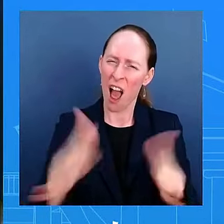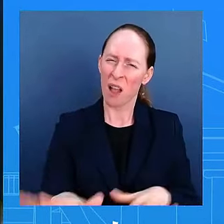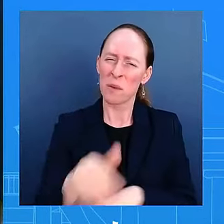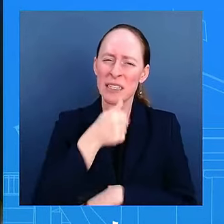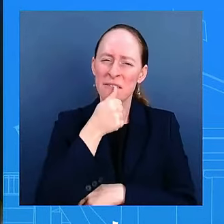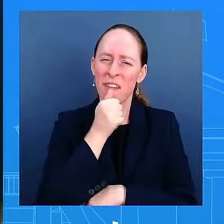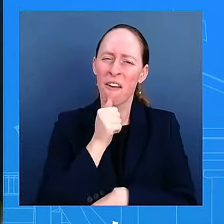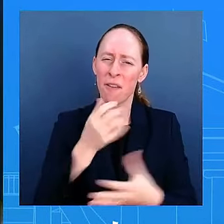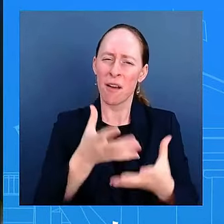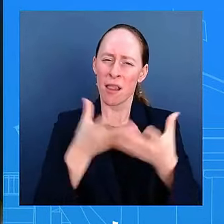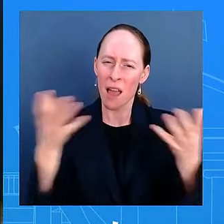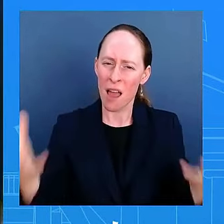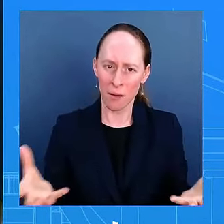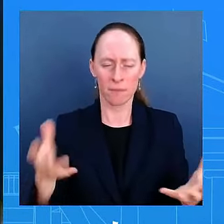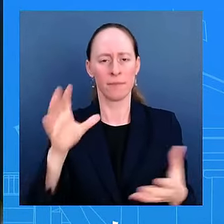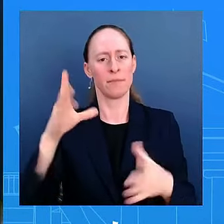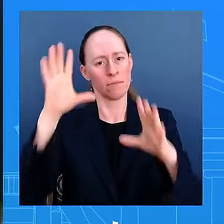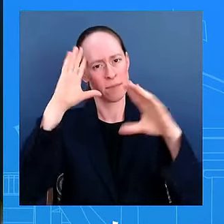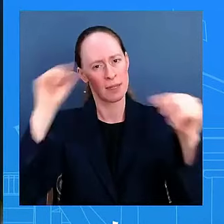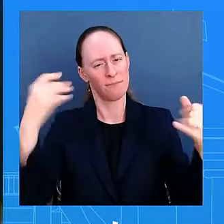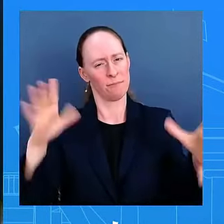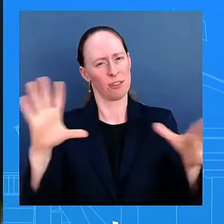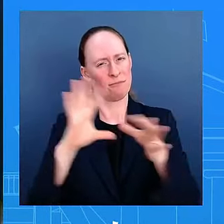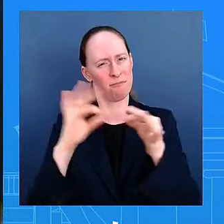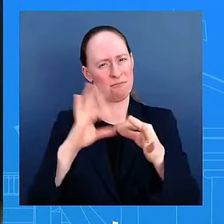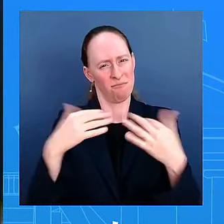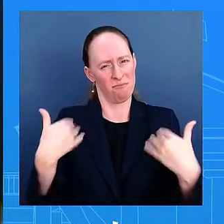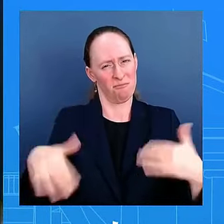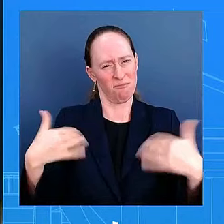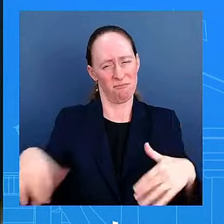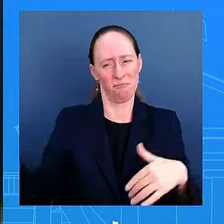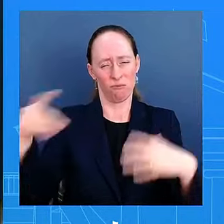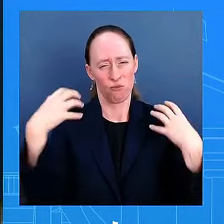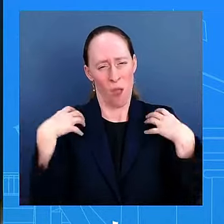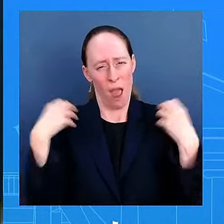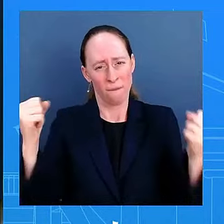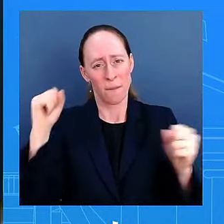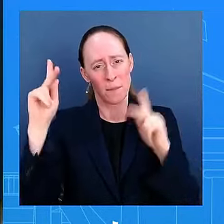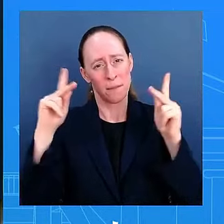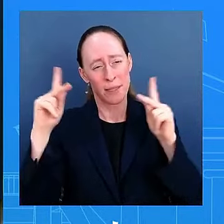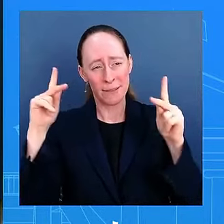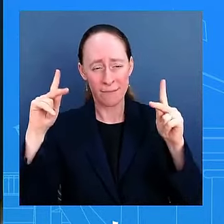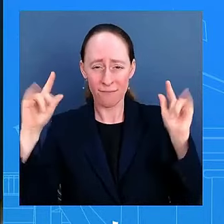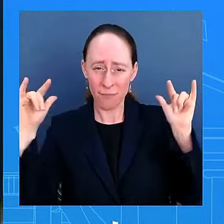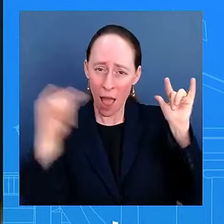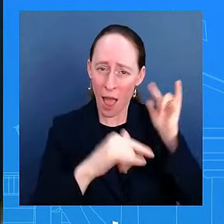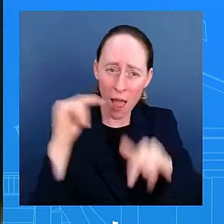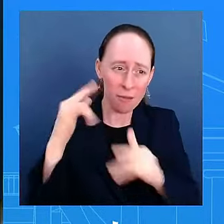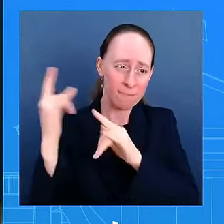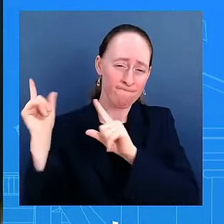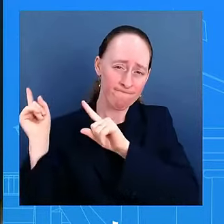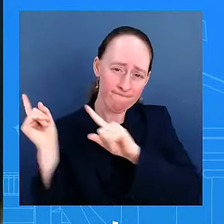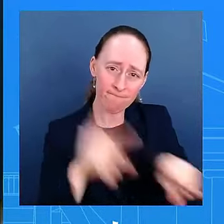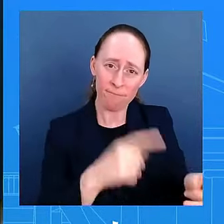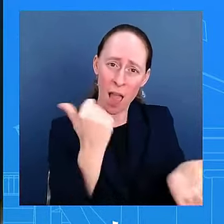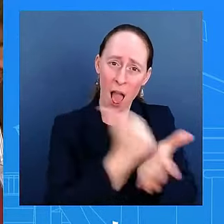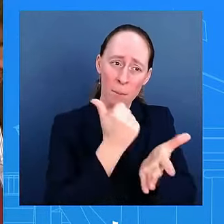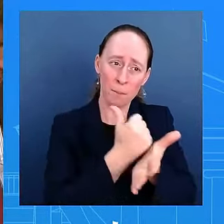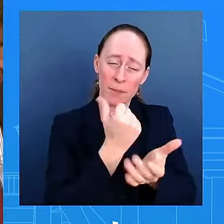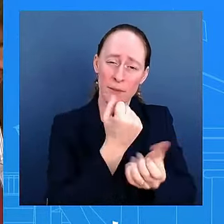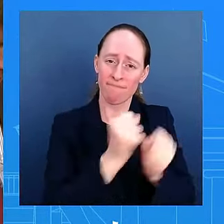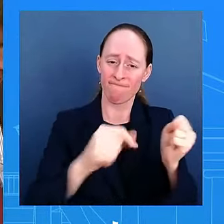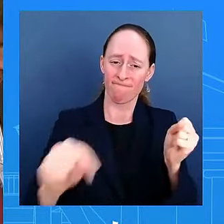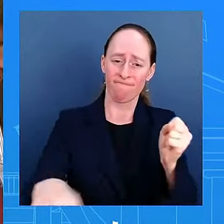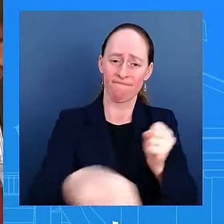who are on the ground providing assistance. It puts them in harm's way as well. Okay, Mary. To that end, Congresswoman Luna,